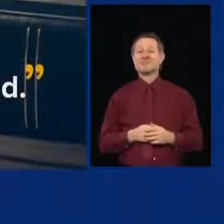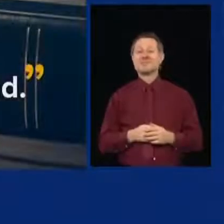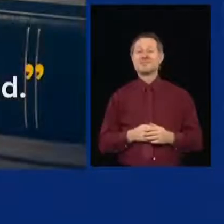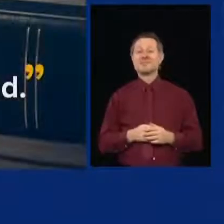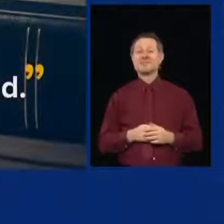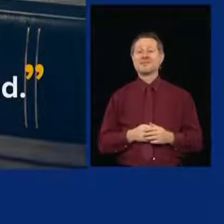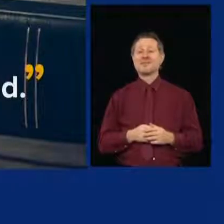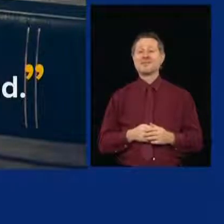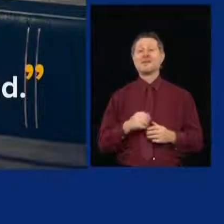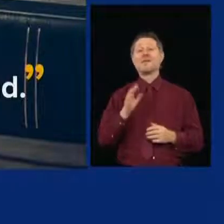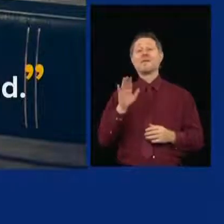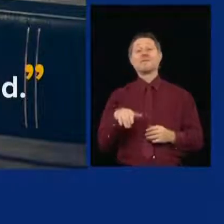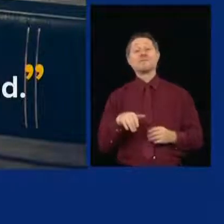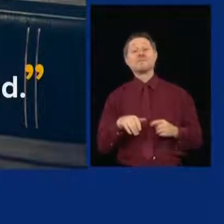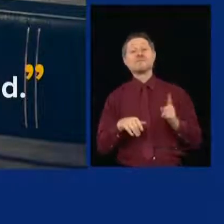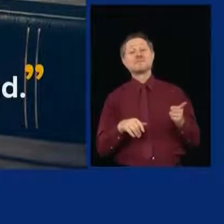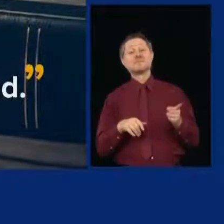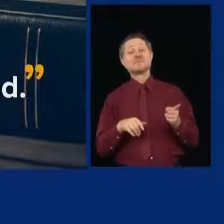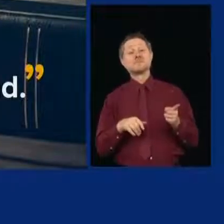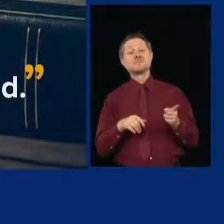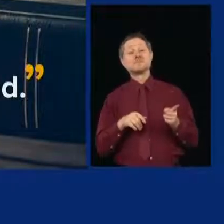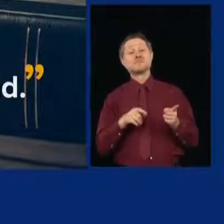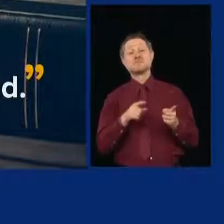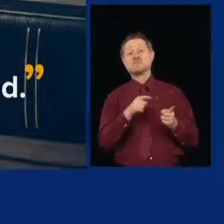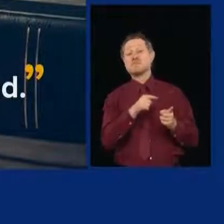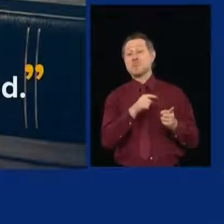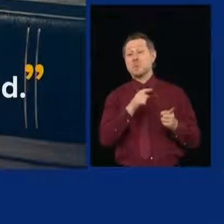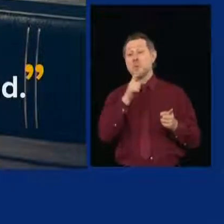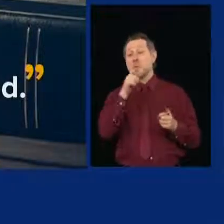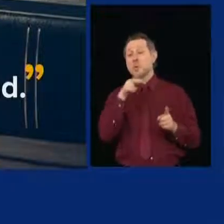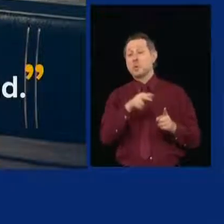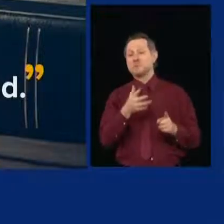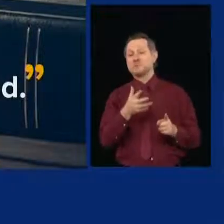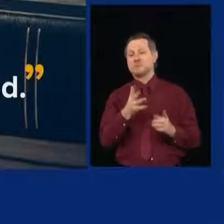And if you don't want to look at former politicians, go back to the good book,